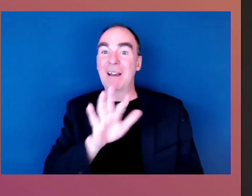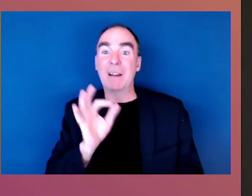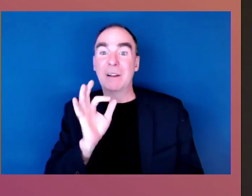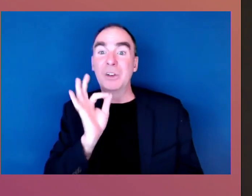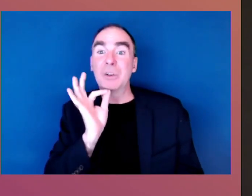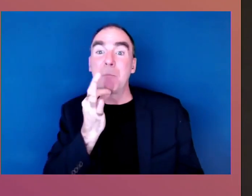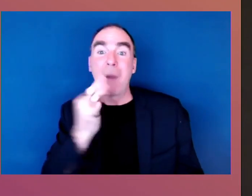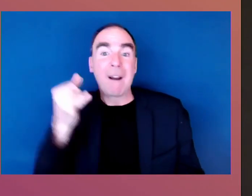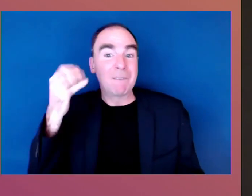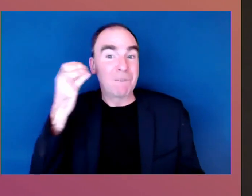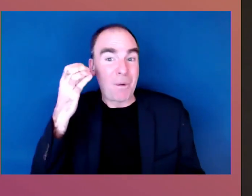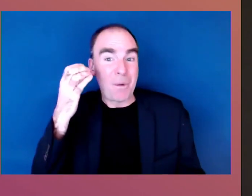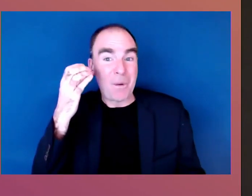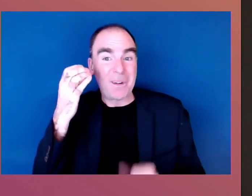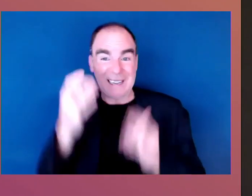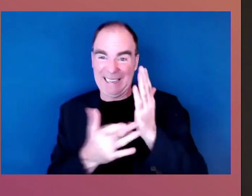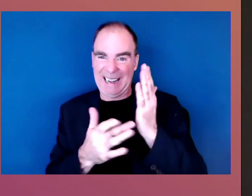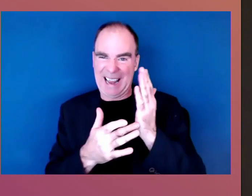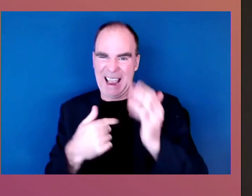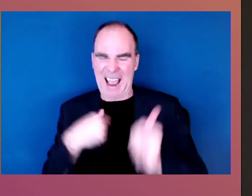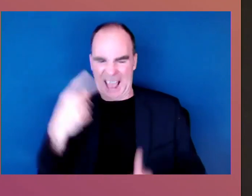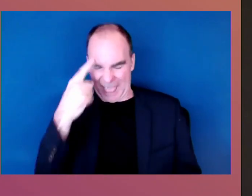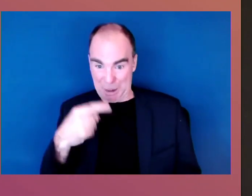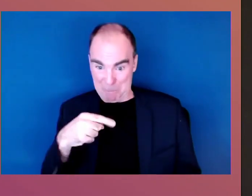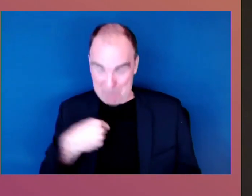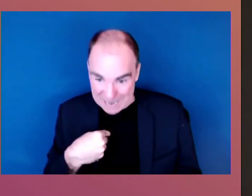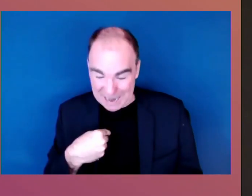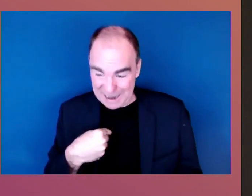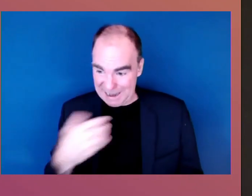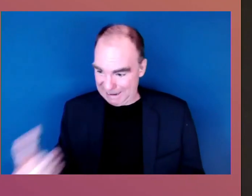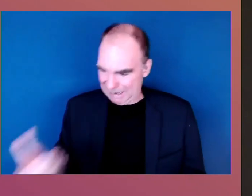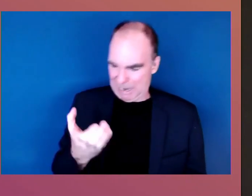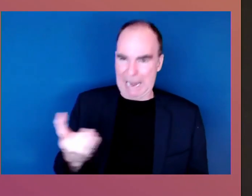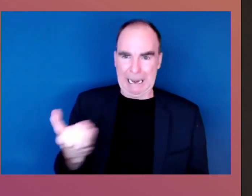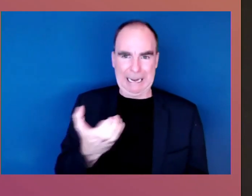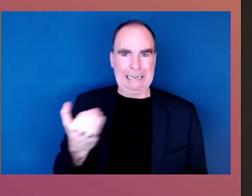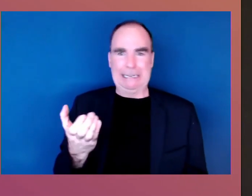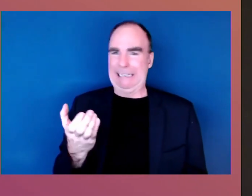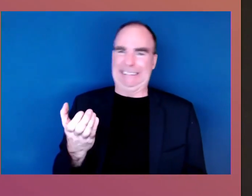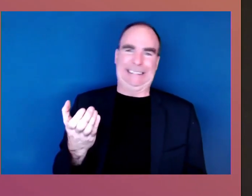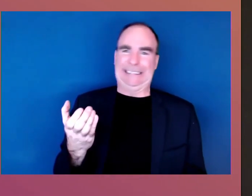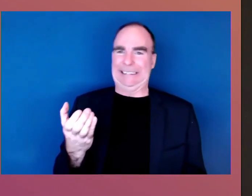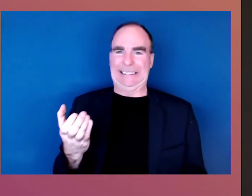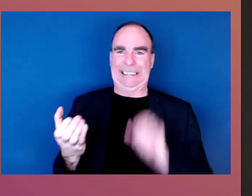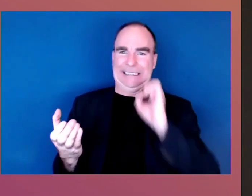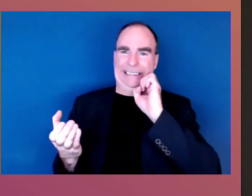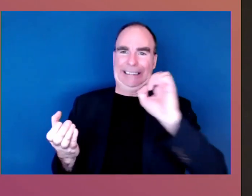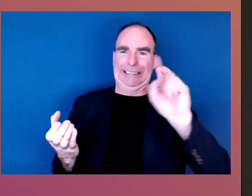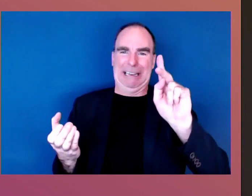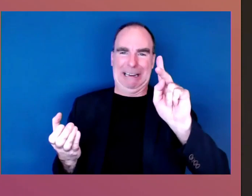use. I didn't want to use it. I wanted to stick to a featured form because it was much easier to make a phone